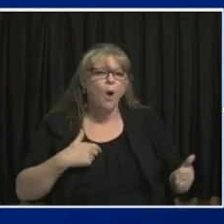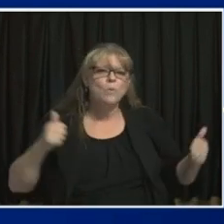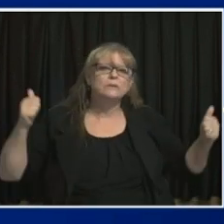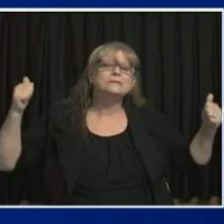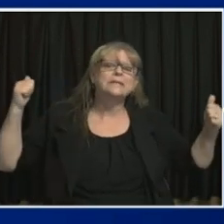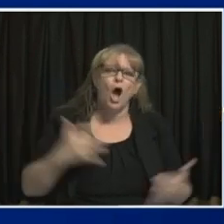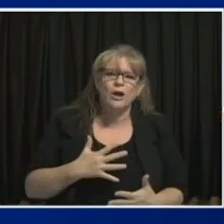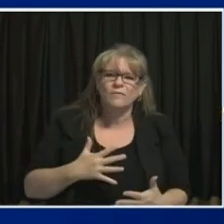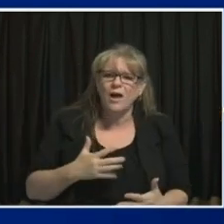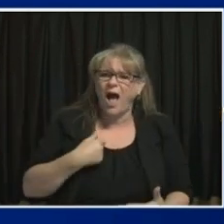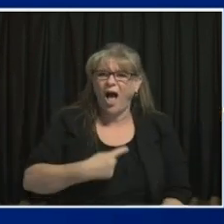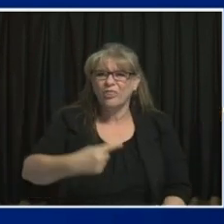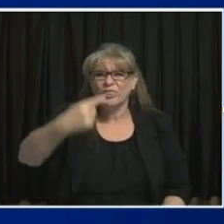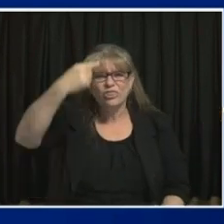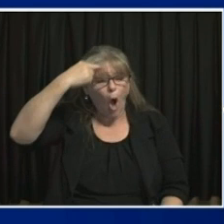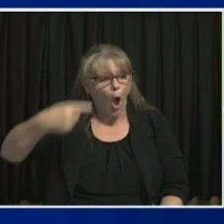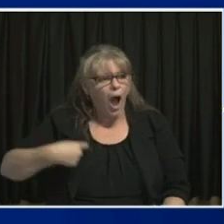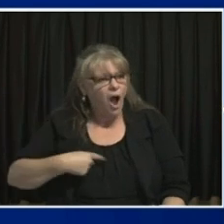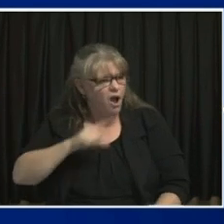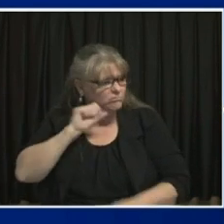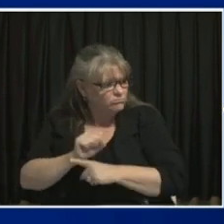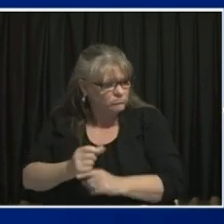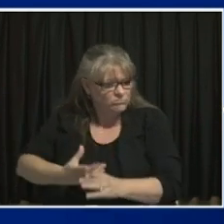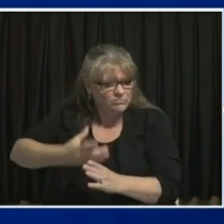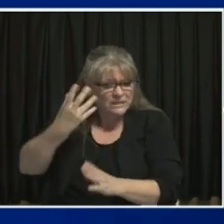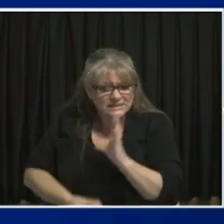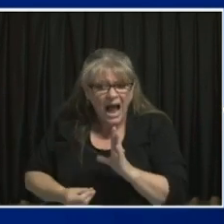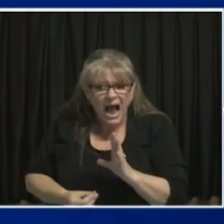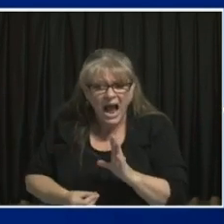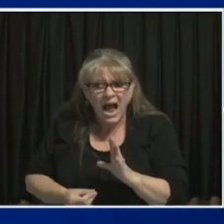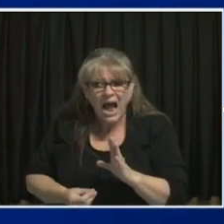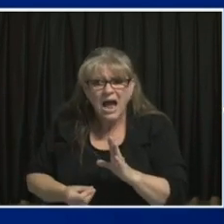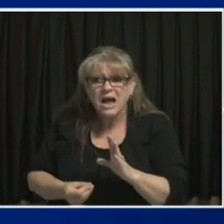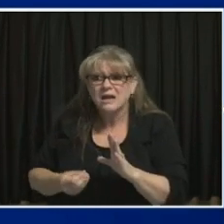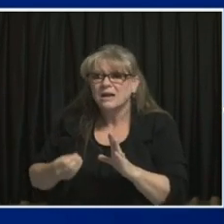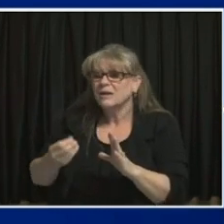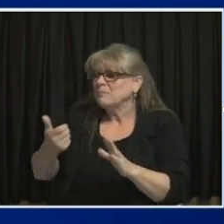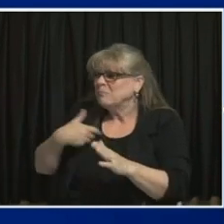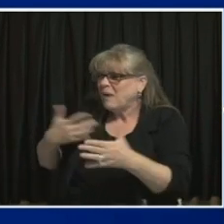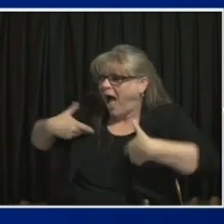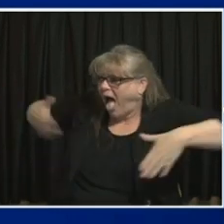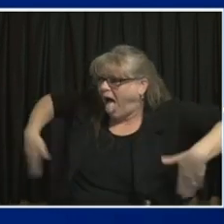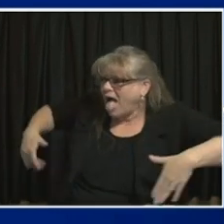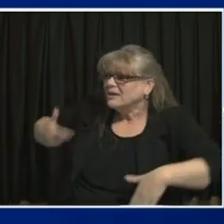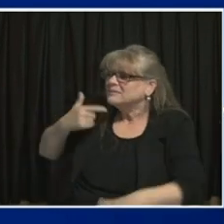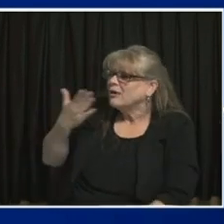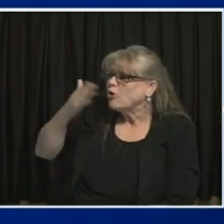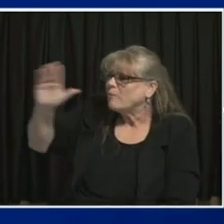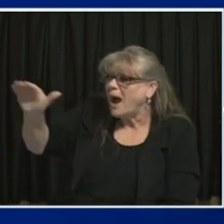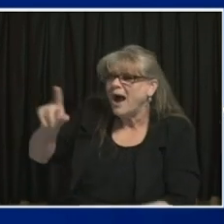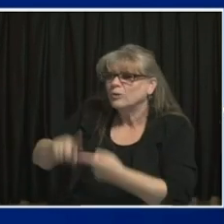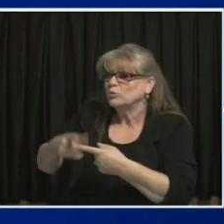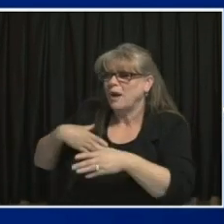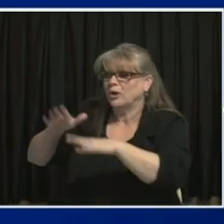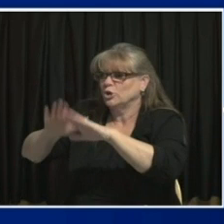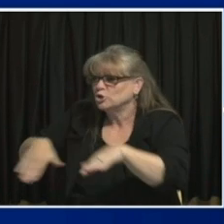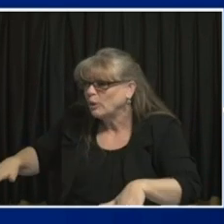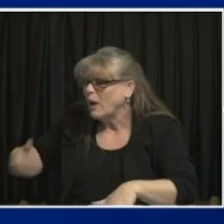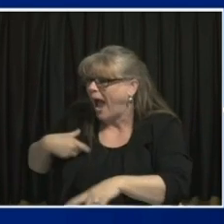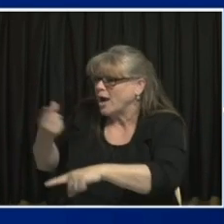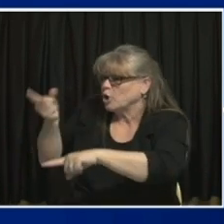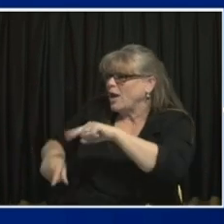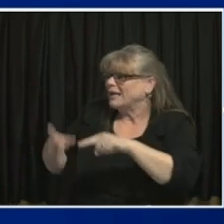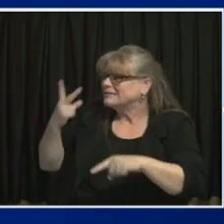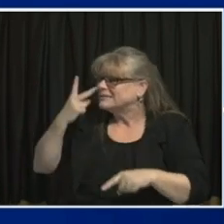die and have no time to come home, say goodbye to my kids, my family, and other people in Colorado."